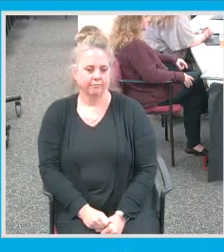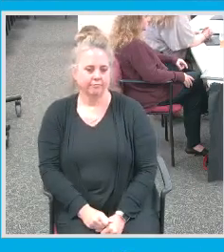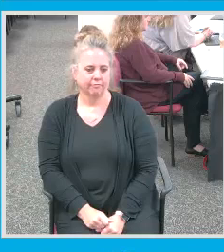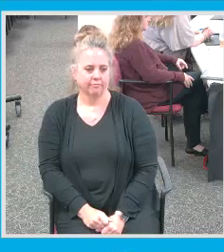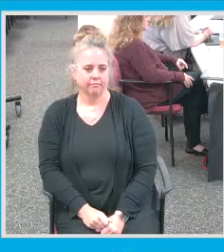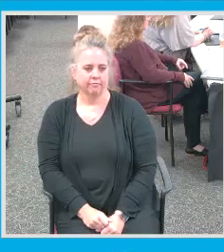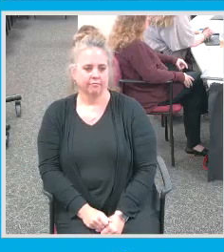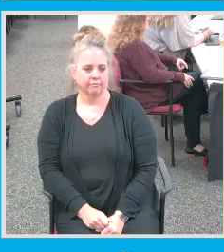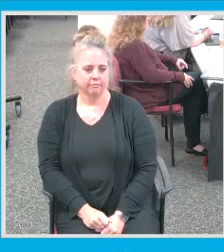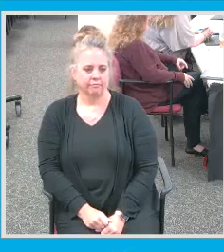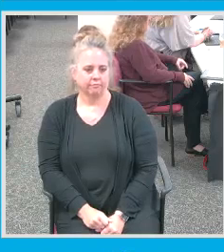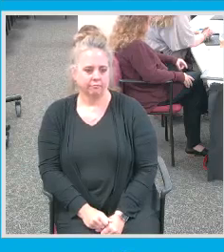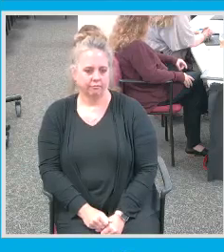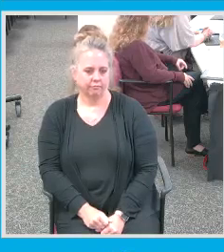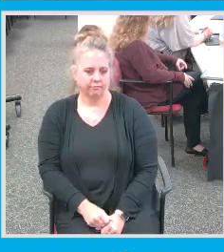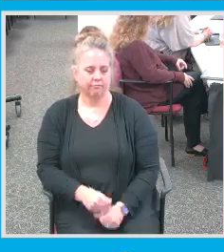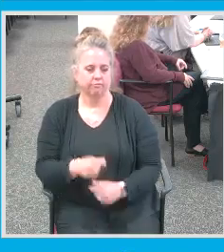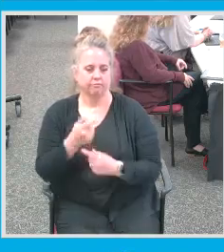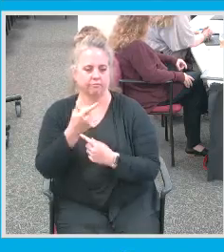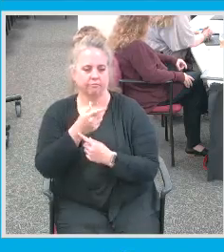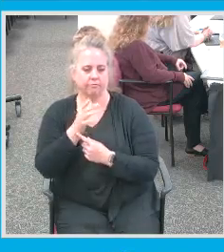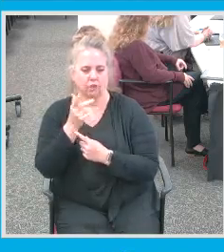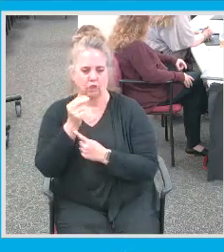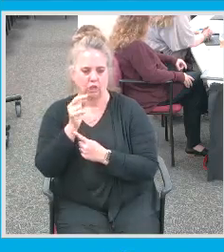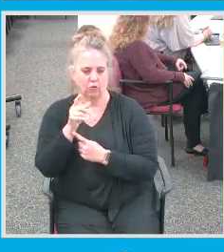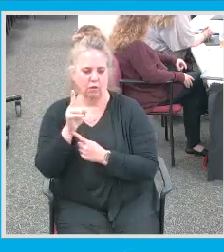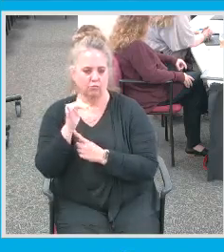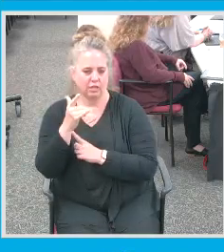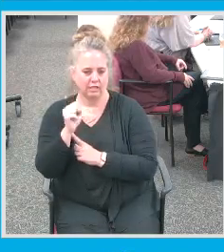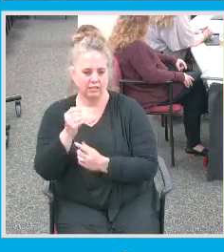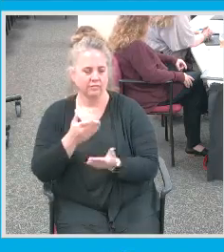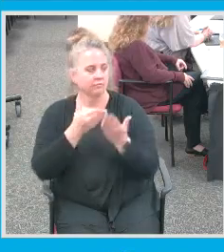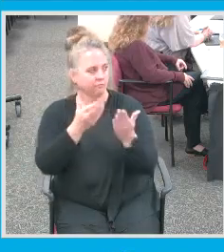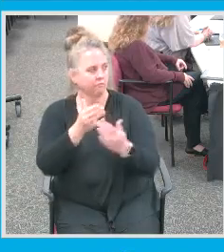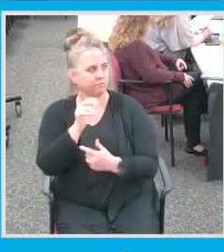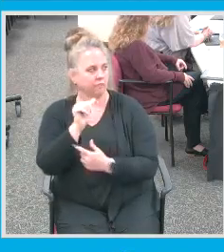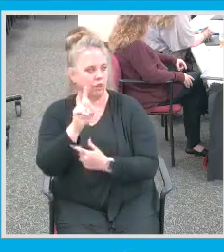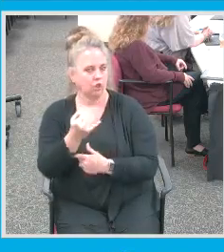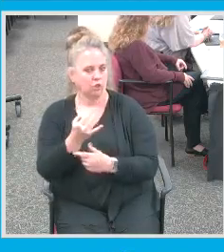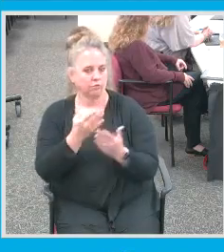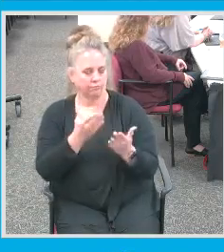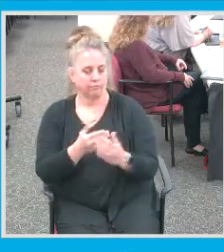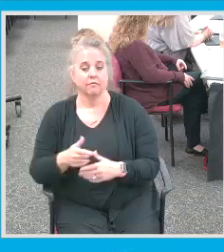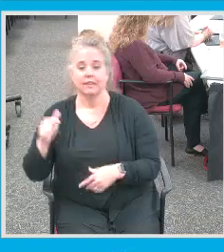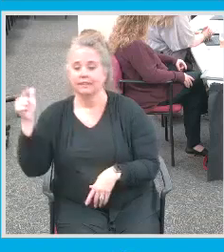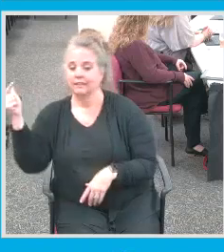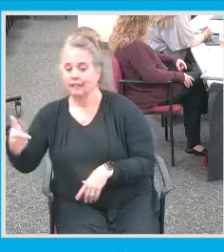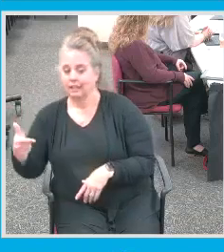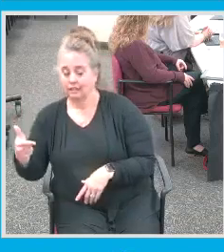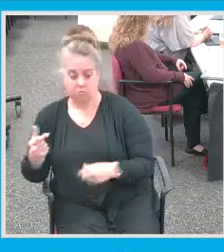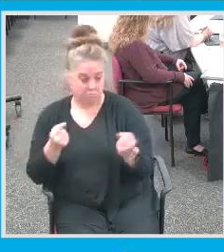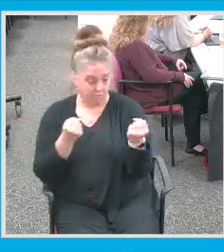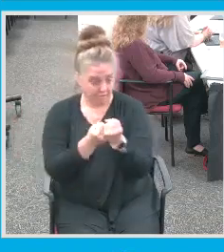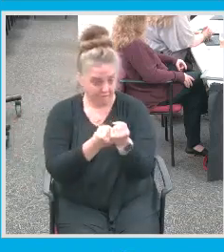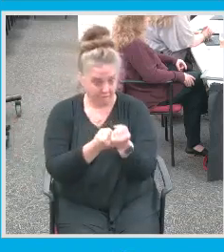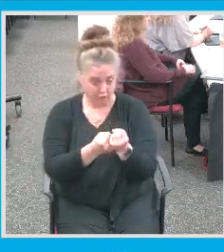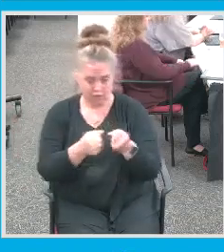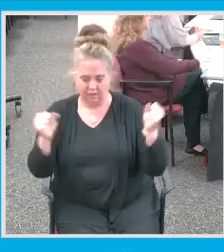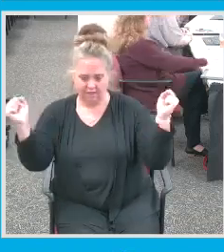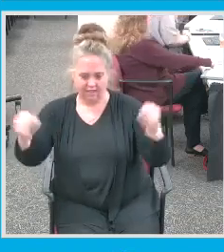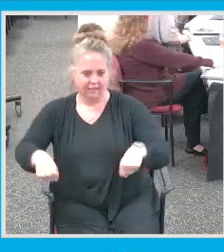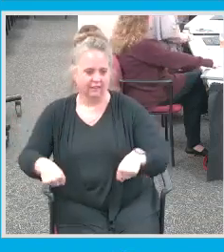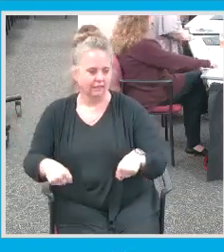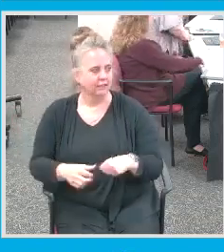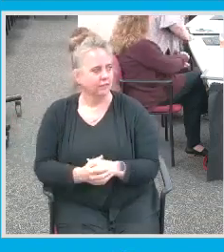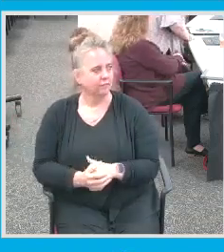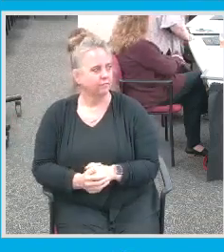General Briggs moved to adjourn, and Glant moved to second, and all in favor? Aye. Aye. All right,